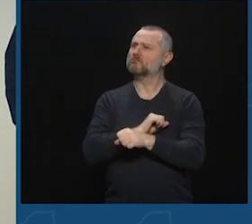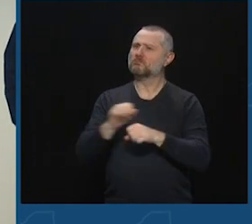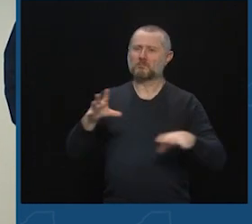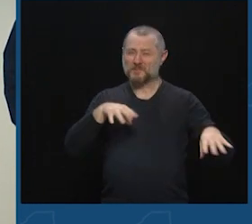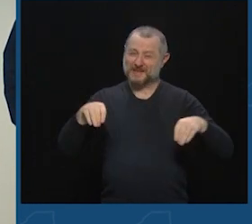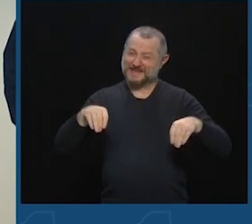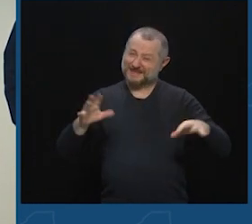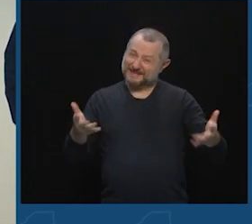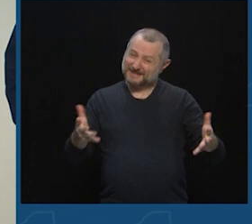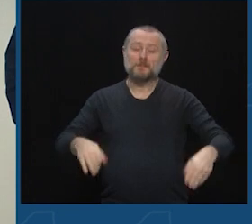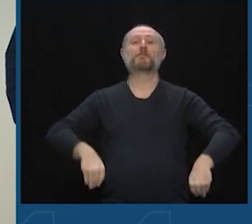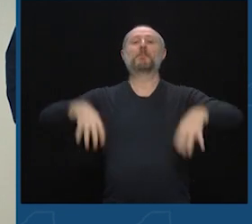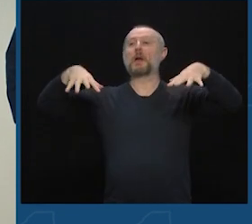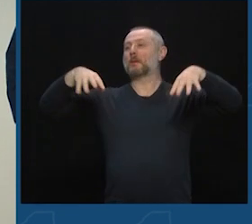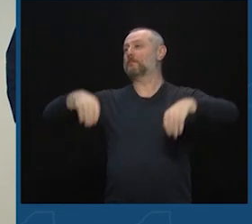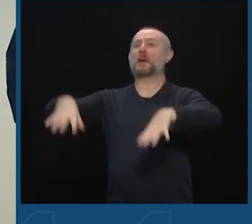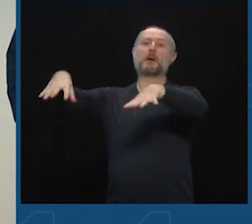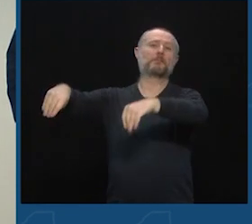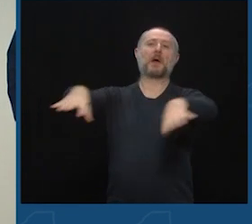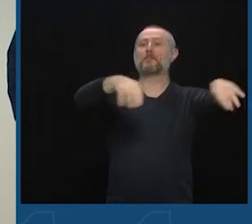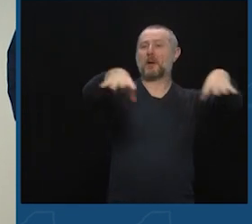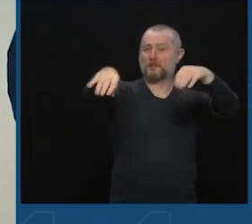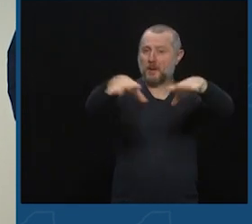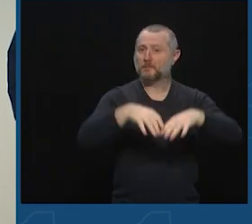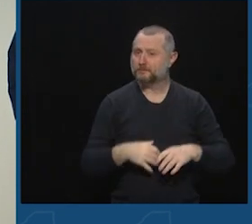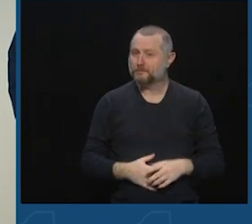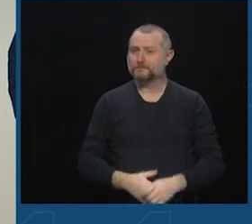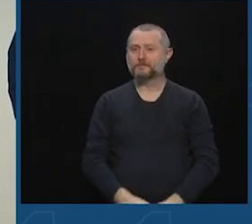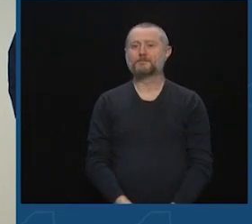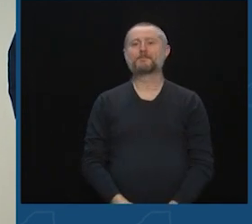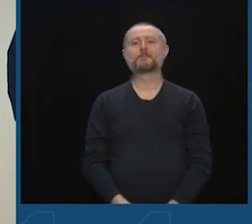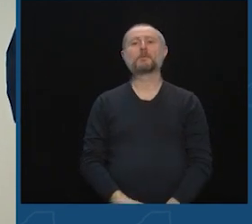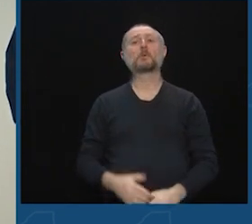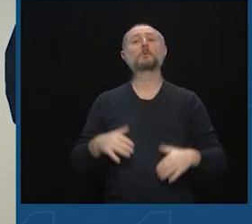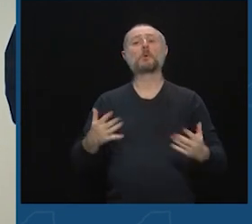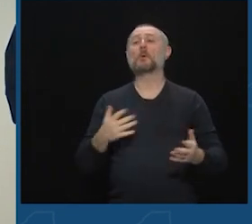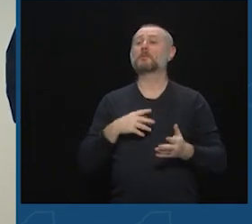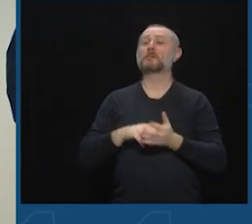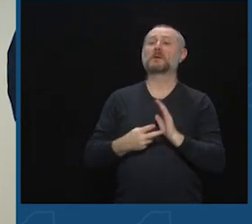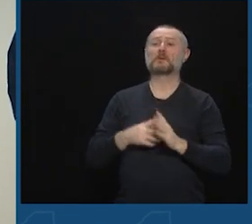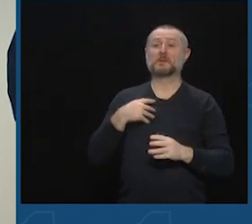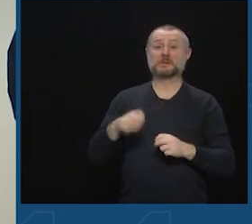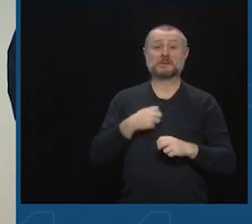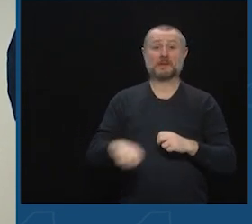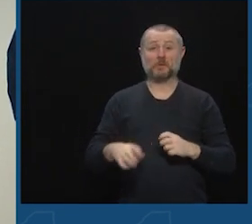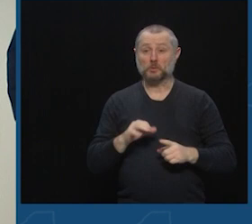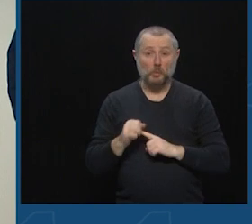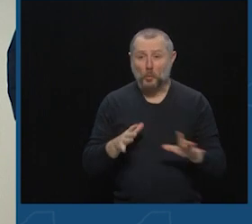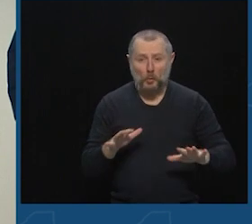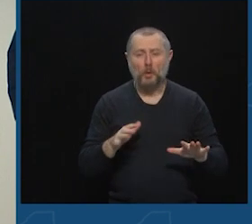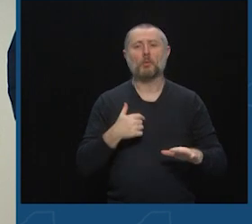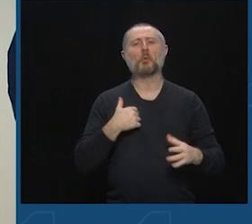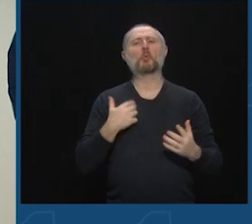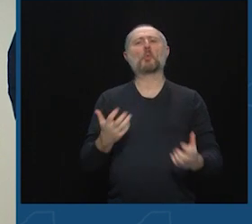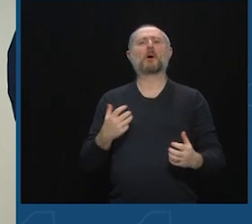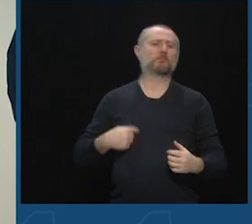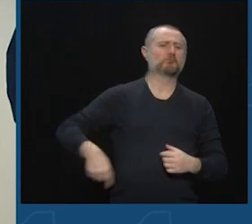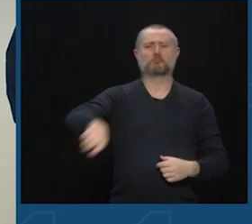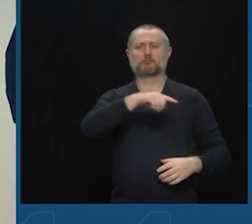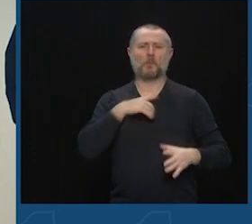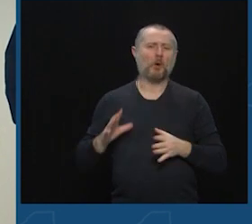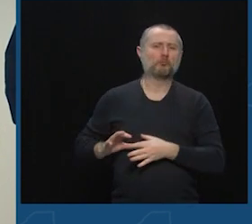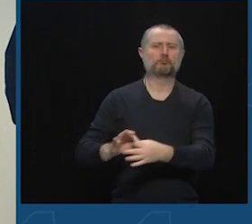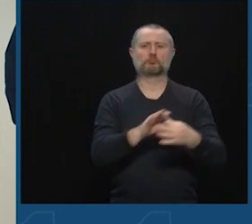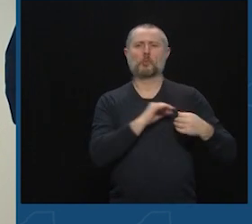returned to normal. When you are in a battle, you want to be in a foxhole with someone who is so committed to taking care of